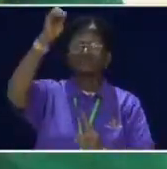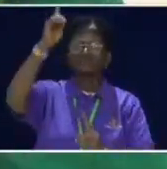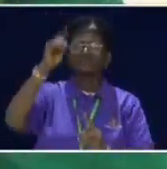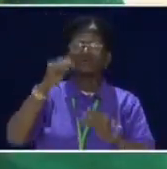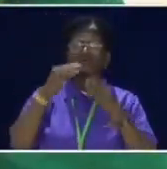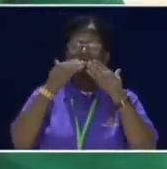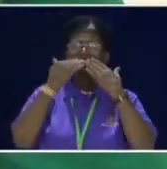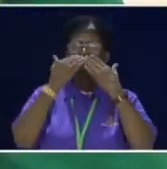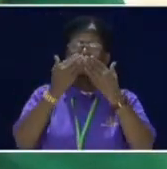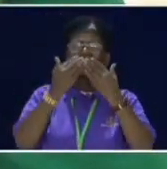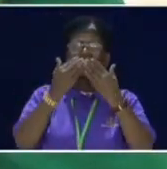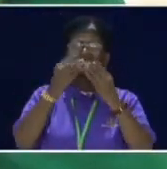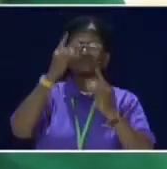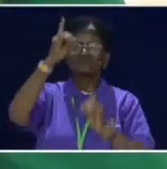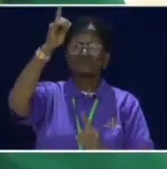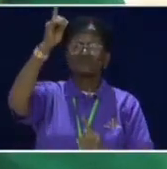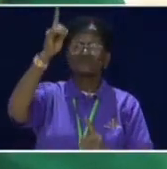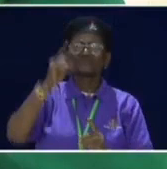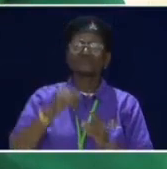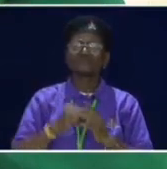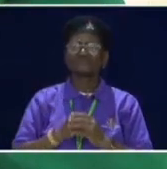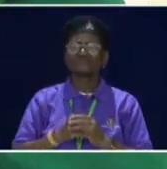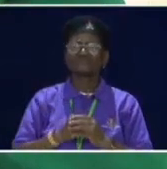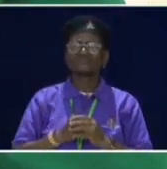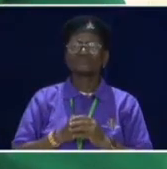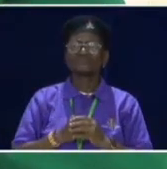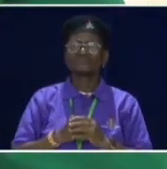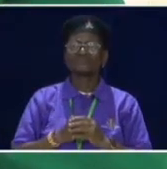Thank you.